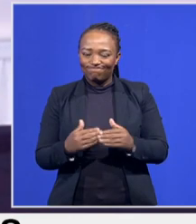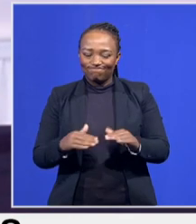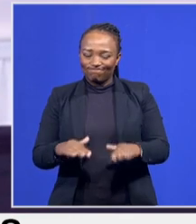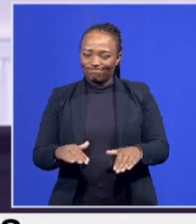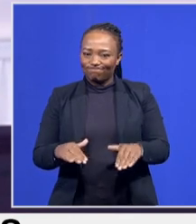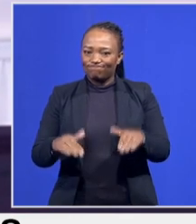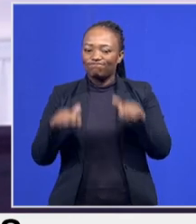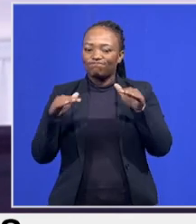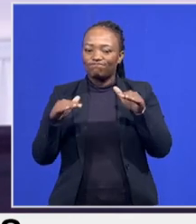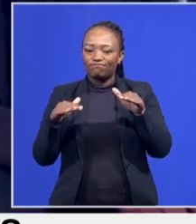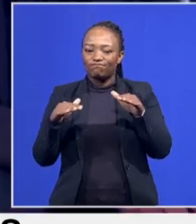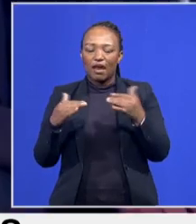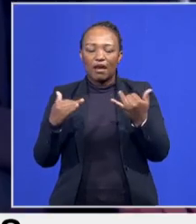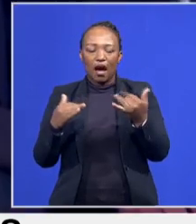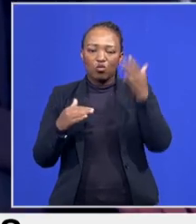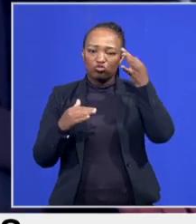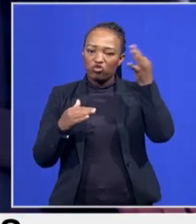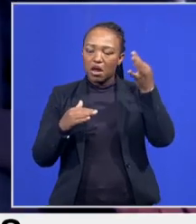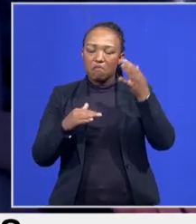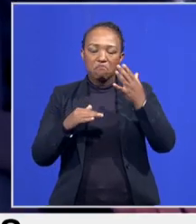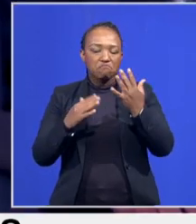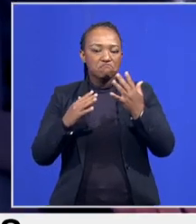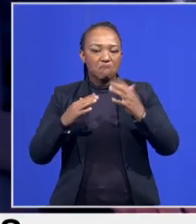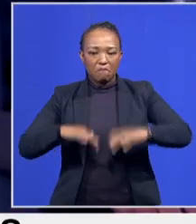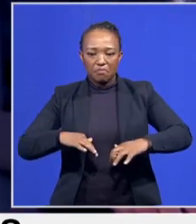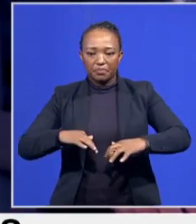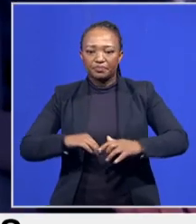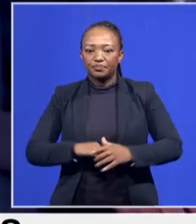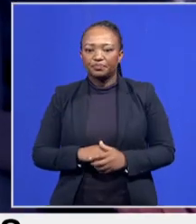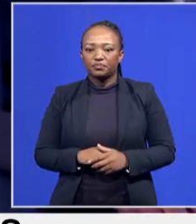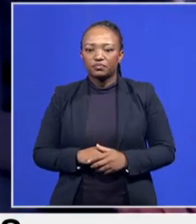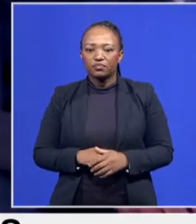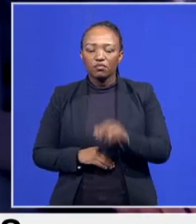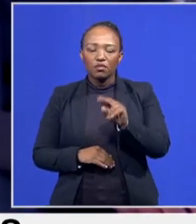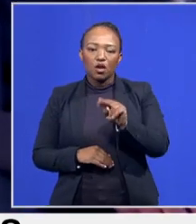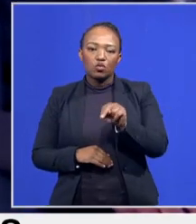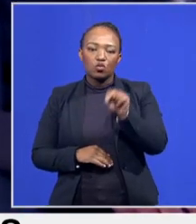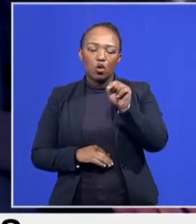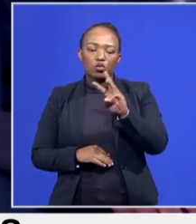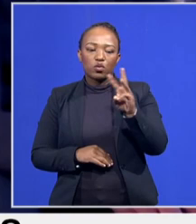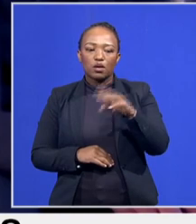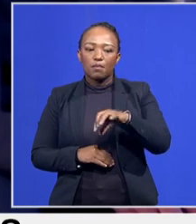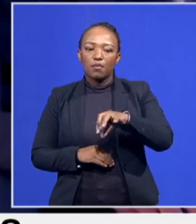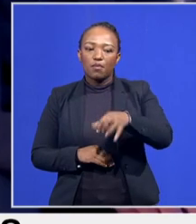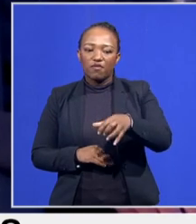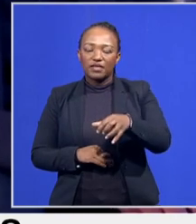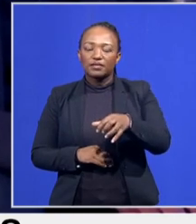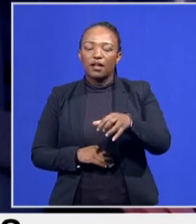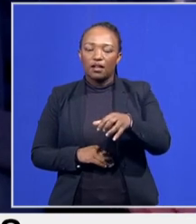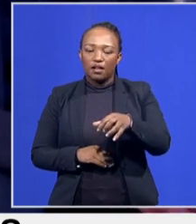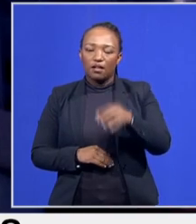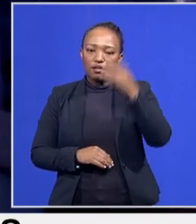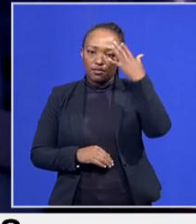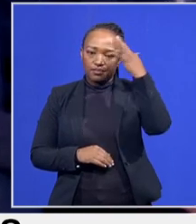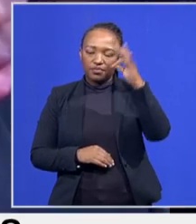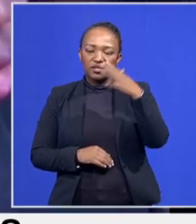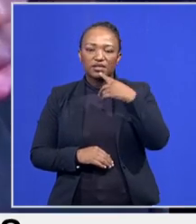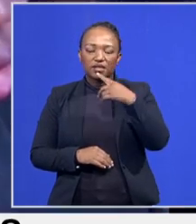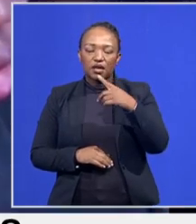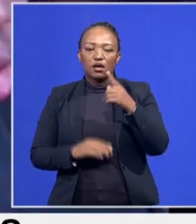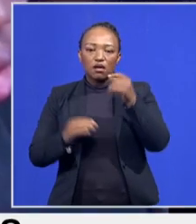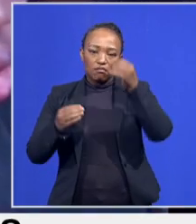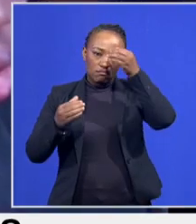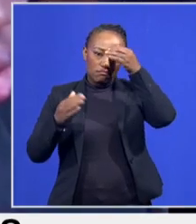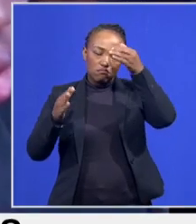together. That dream is shattered. The Northwest Provincial Government says not only was Kgwadi committed to academic excellence,